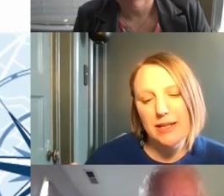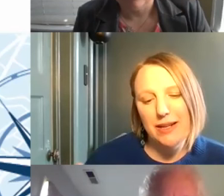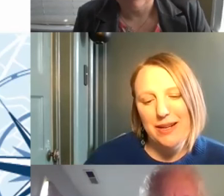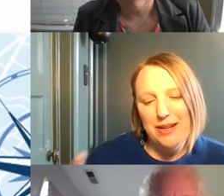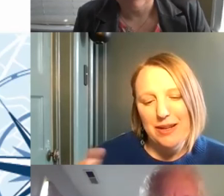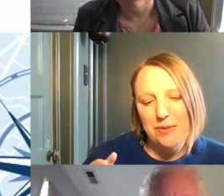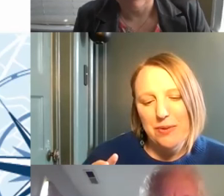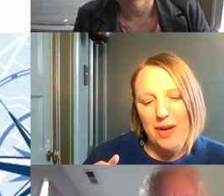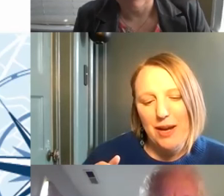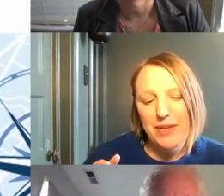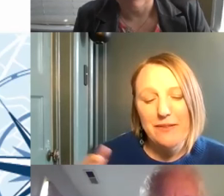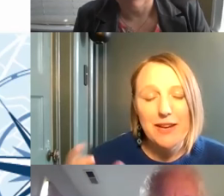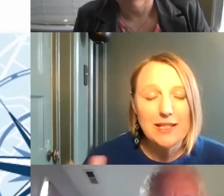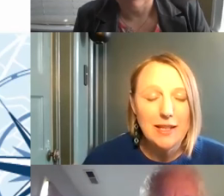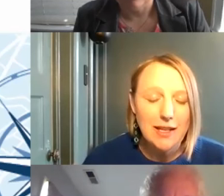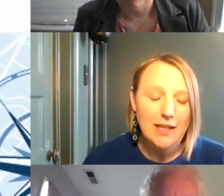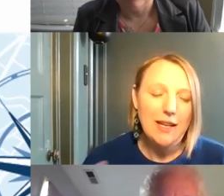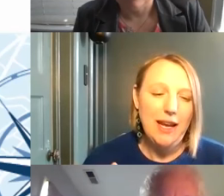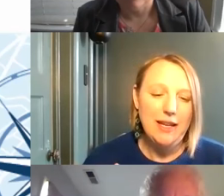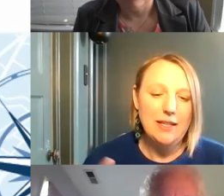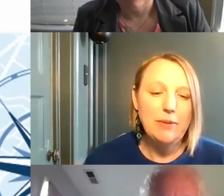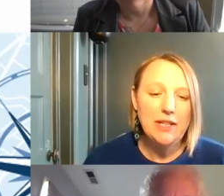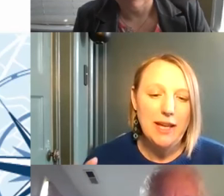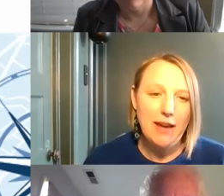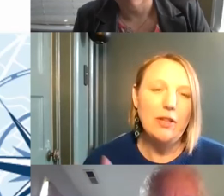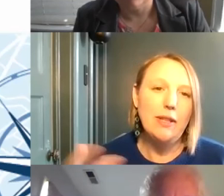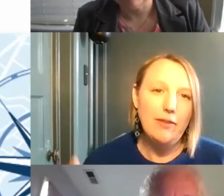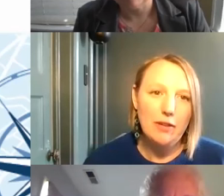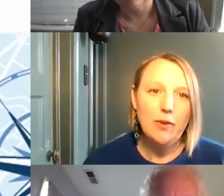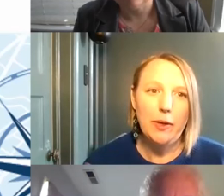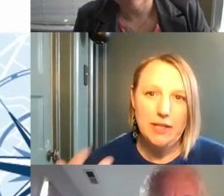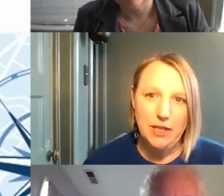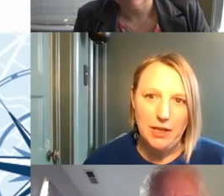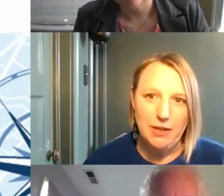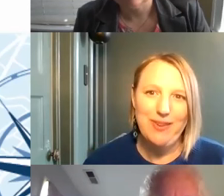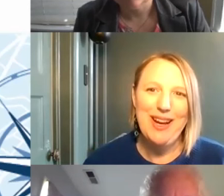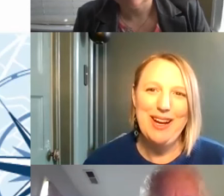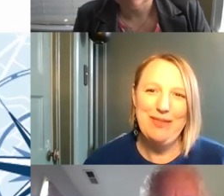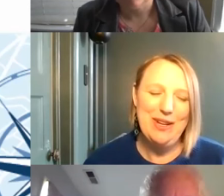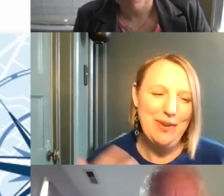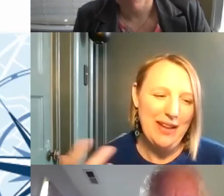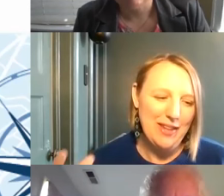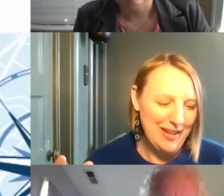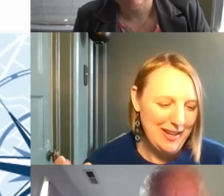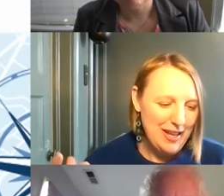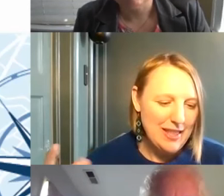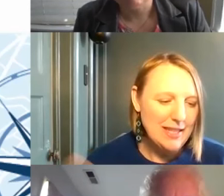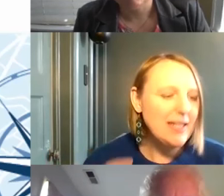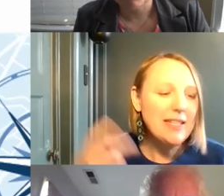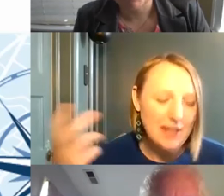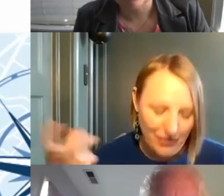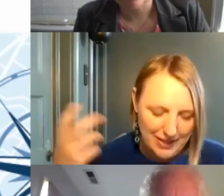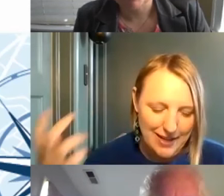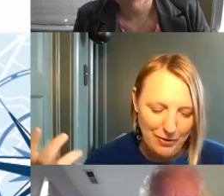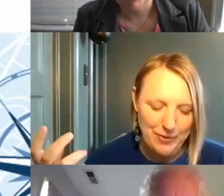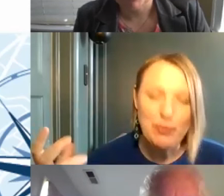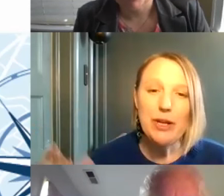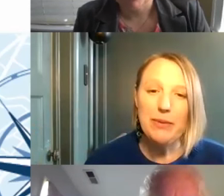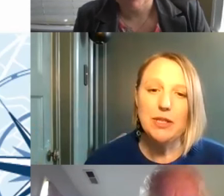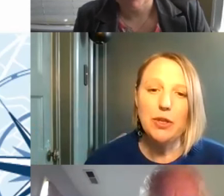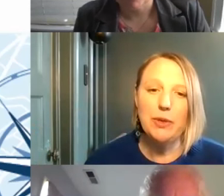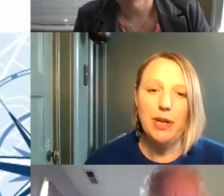it needs to be invested in and experienced at every level of the organization. I know we had the dentist office